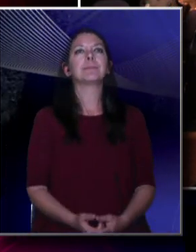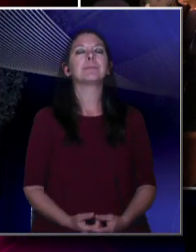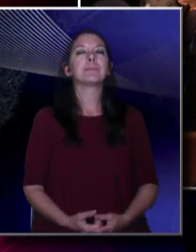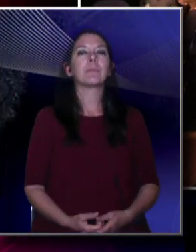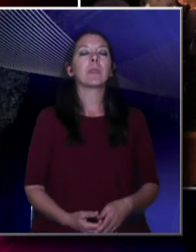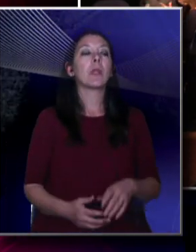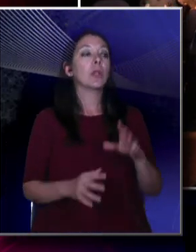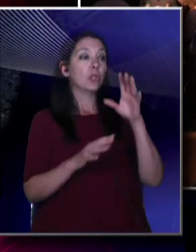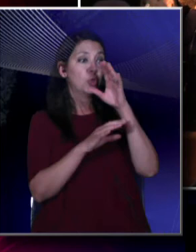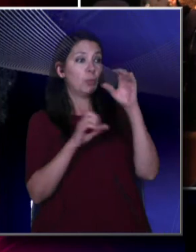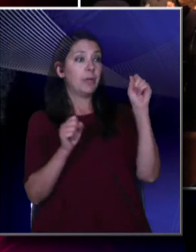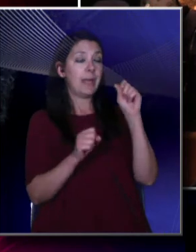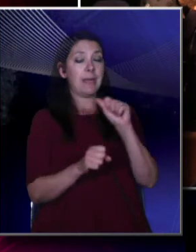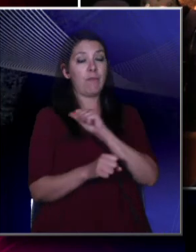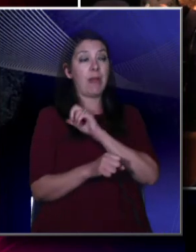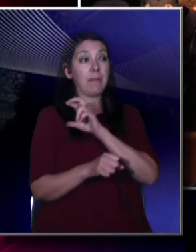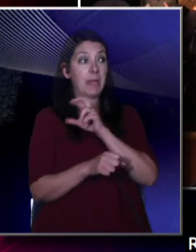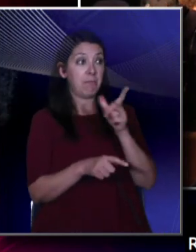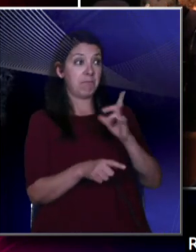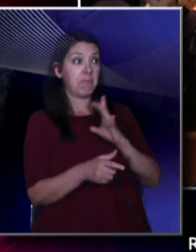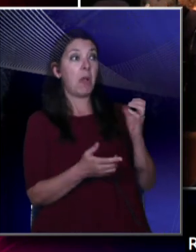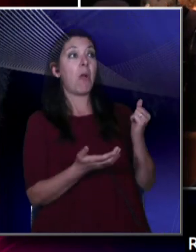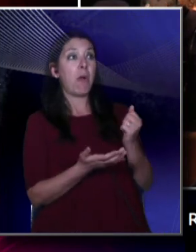Superintendent Reichman, are we okay with that?